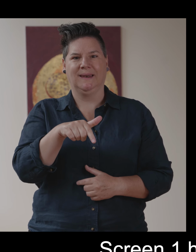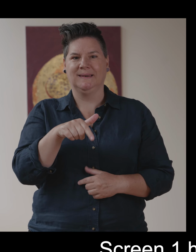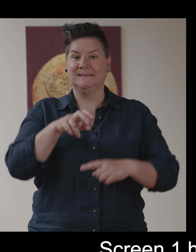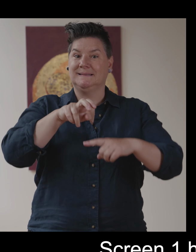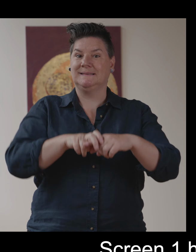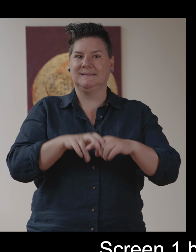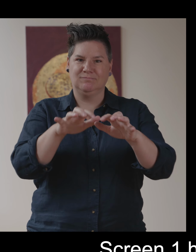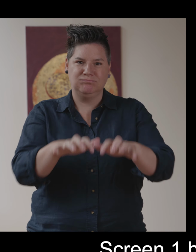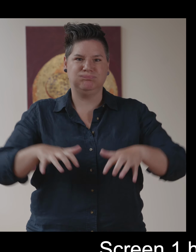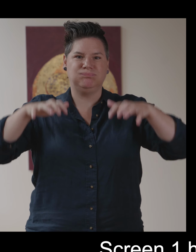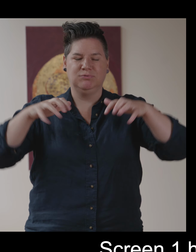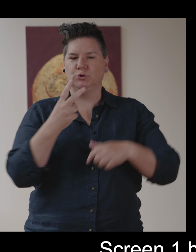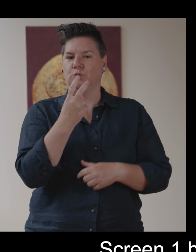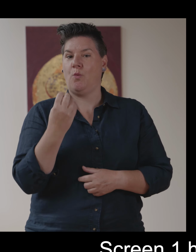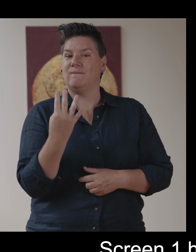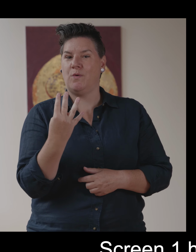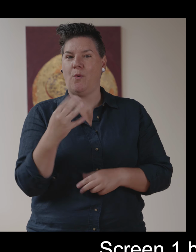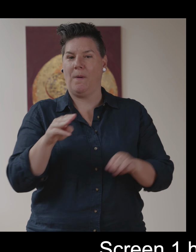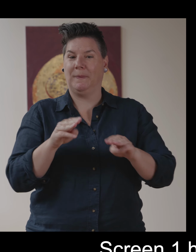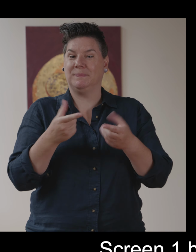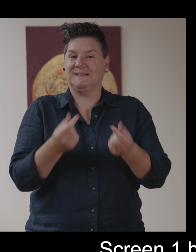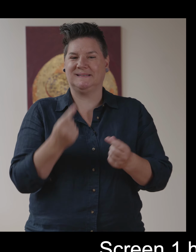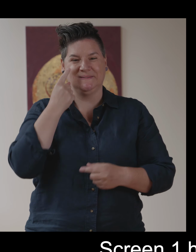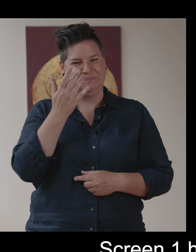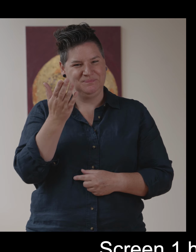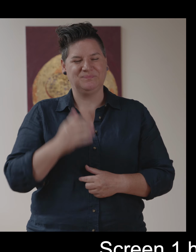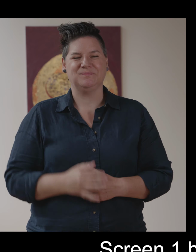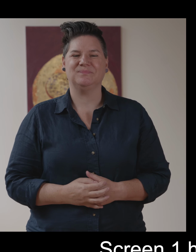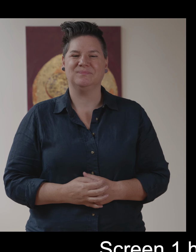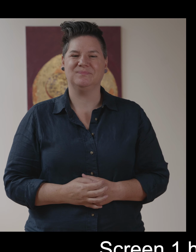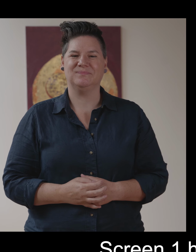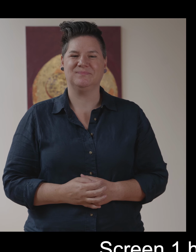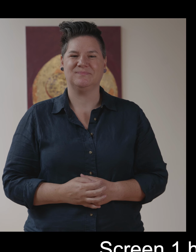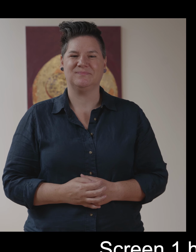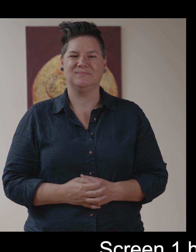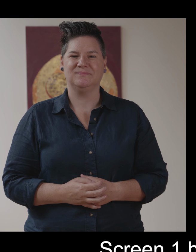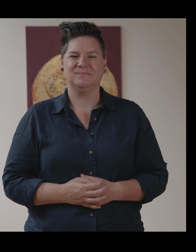Screen 1 has a larger screen and bigger seating capacity for up to 204 people.